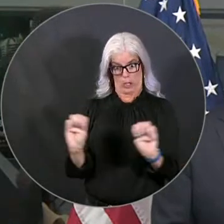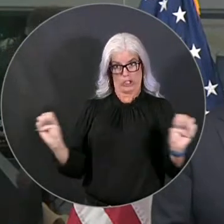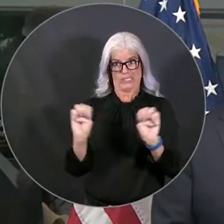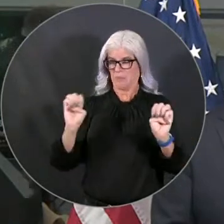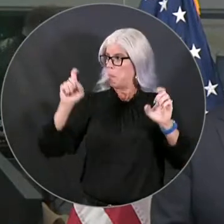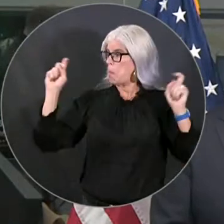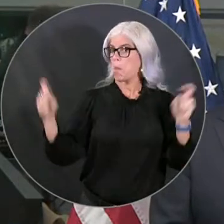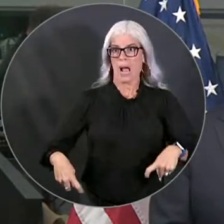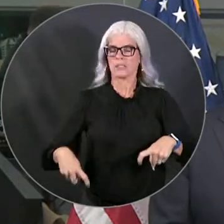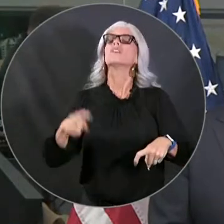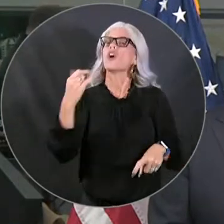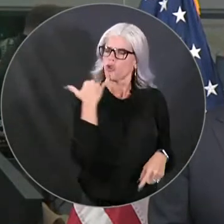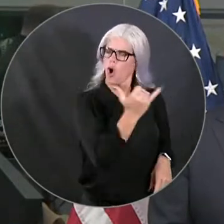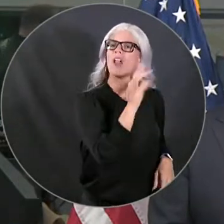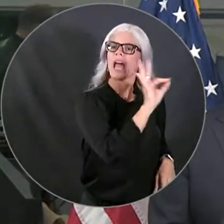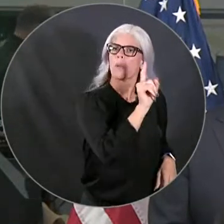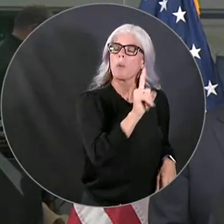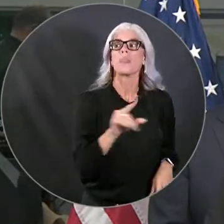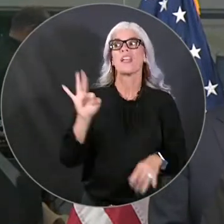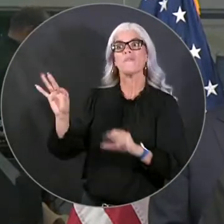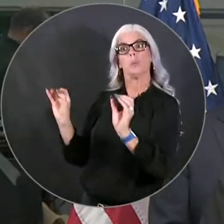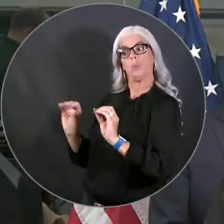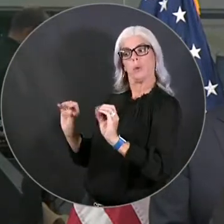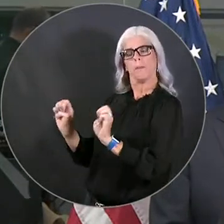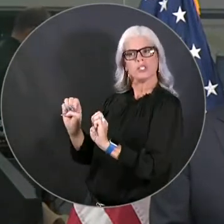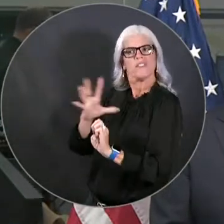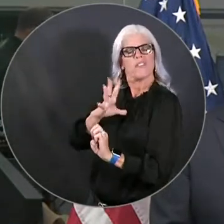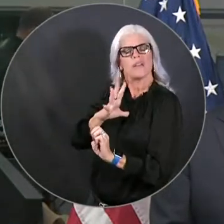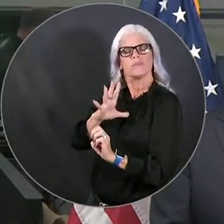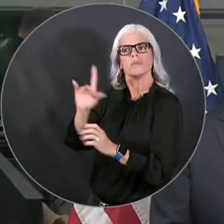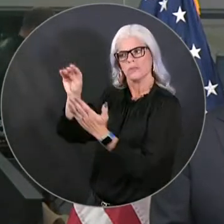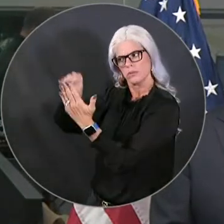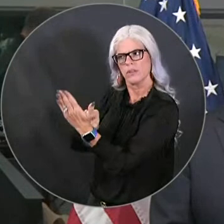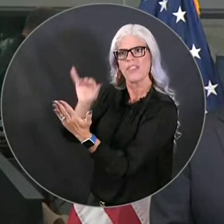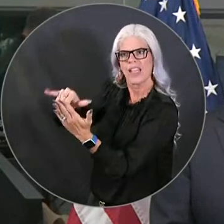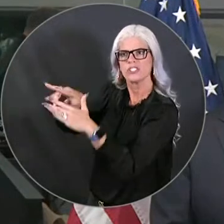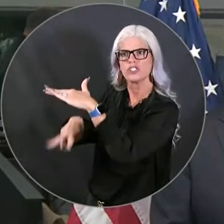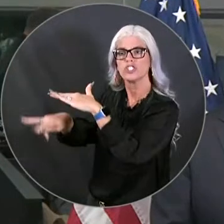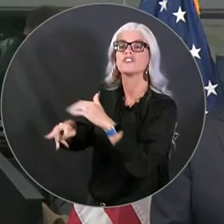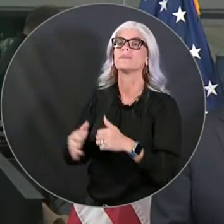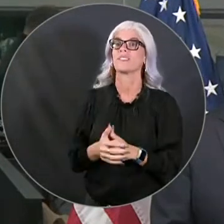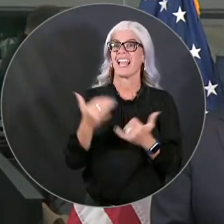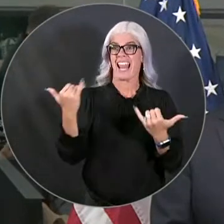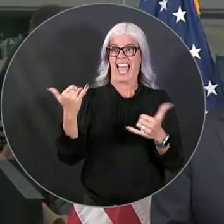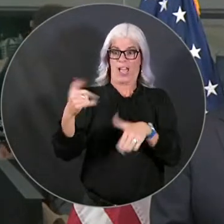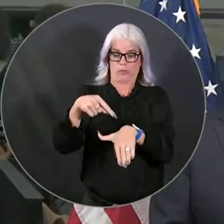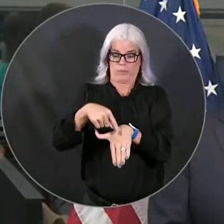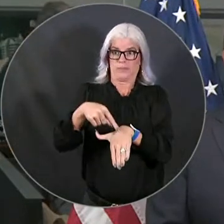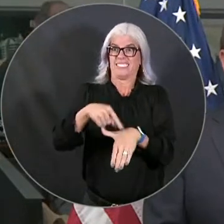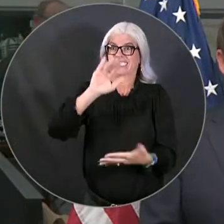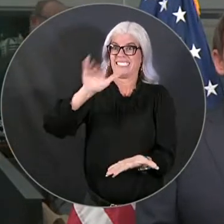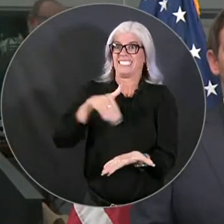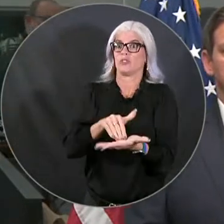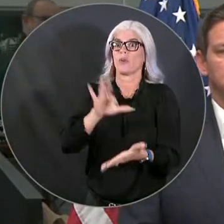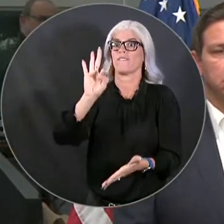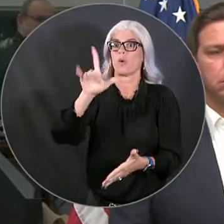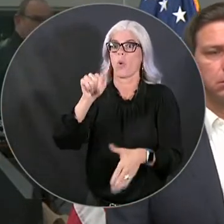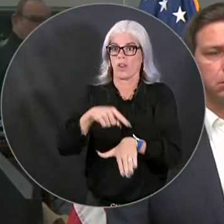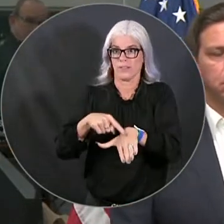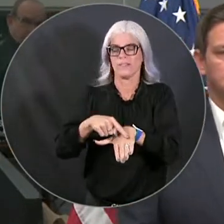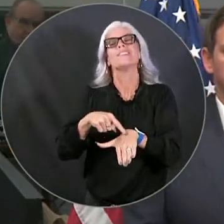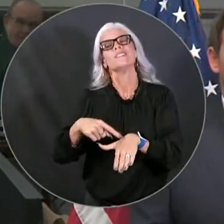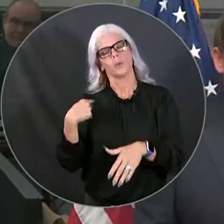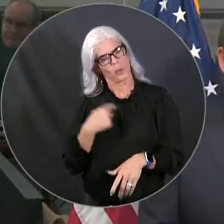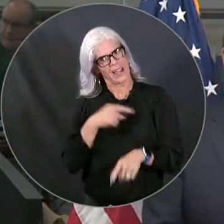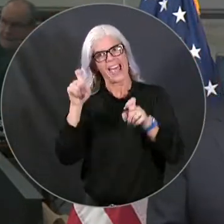Our logistical staging areas in Central Florida have all the additional resources that we need to respond.